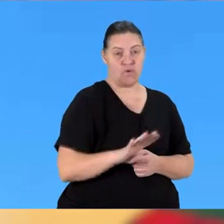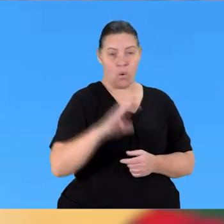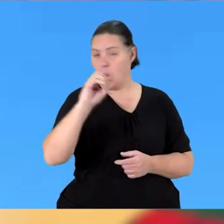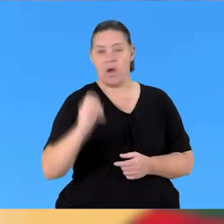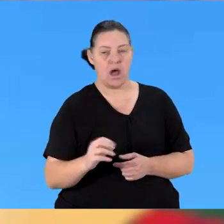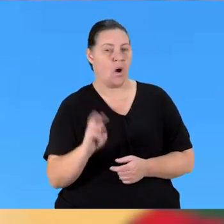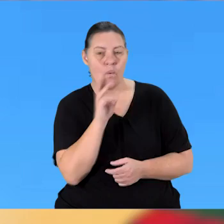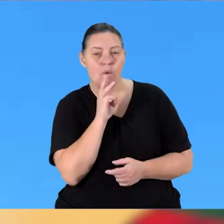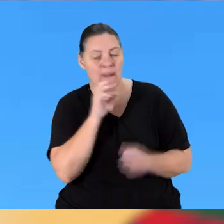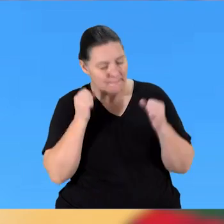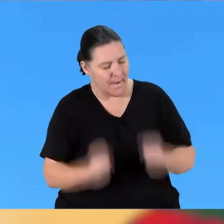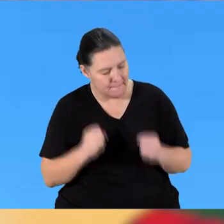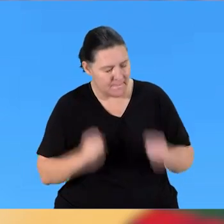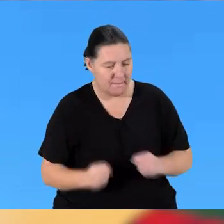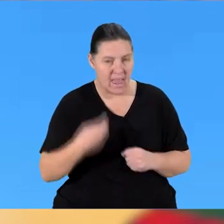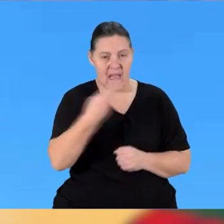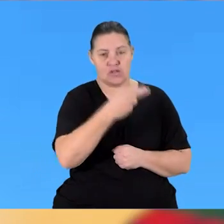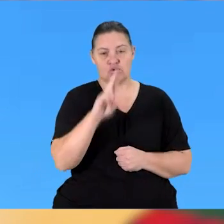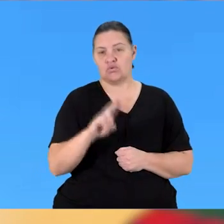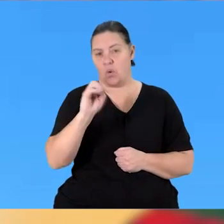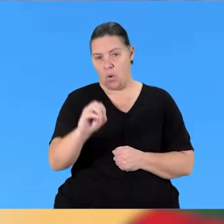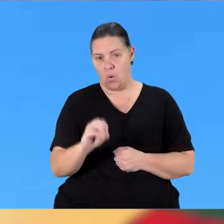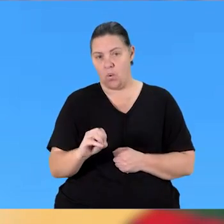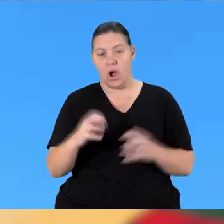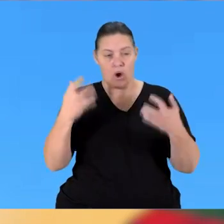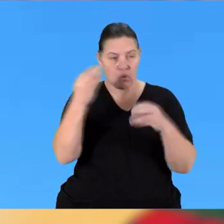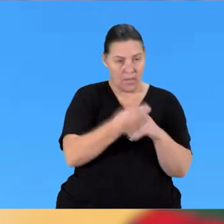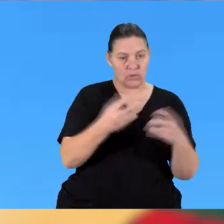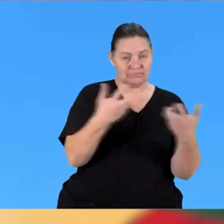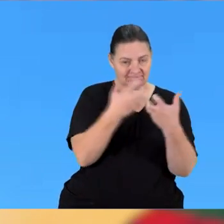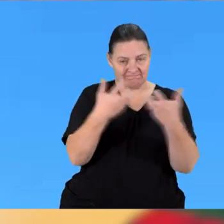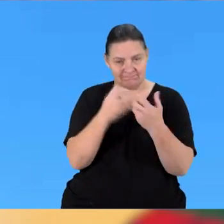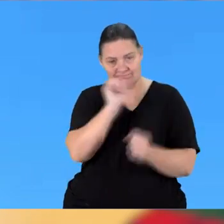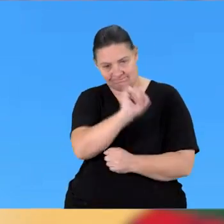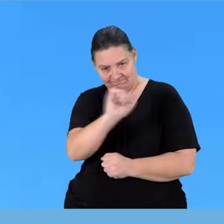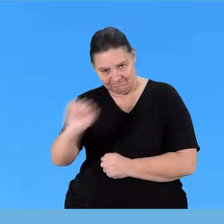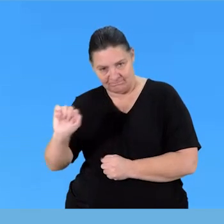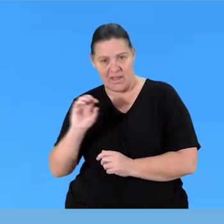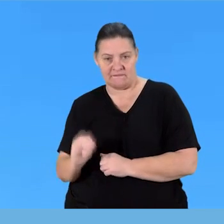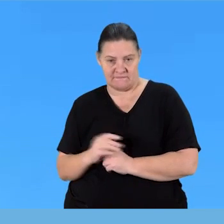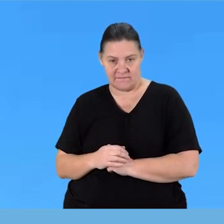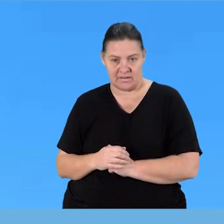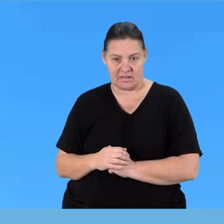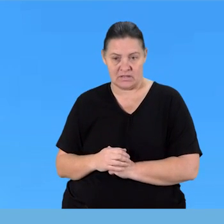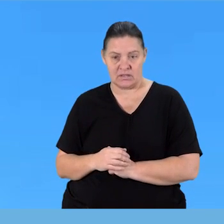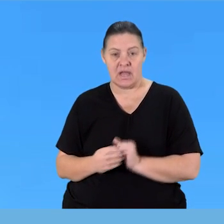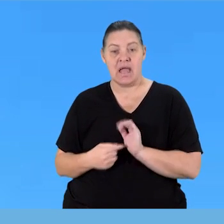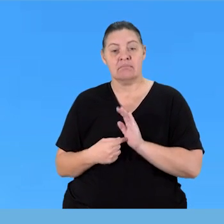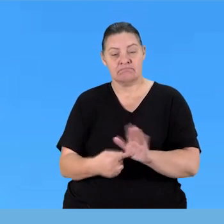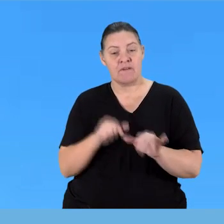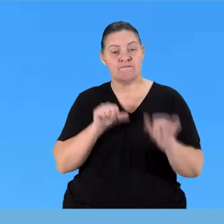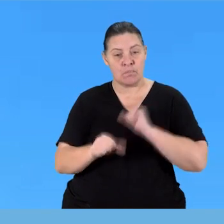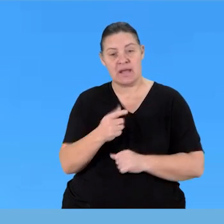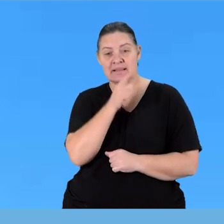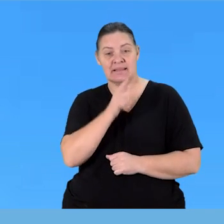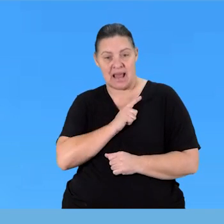It is always H2O. It is fixed. Each compound has its own fixed ratio. Now, the chemical symbol